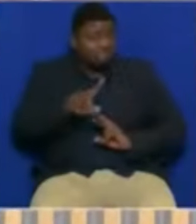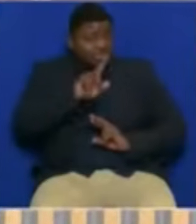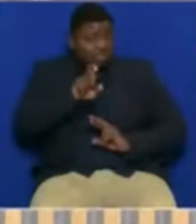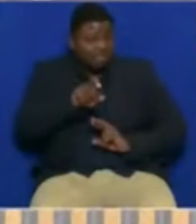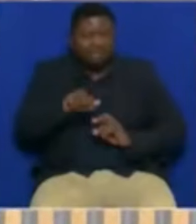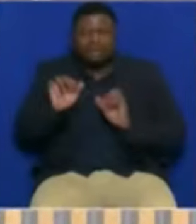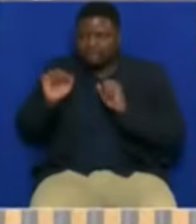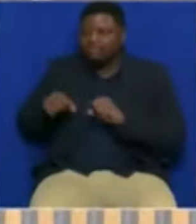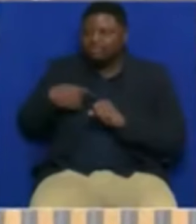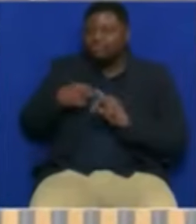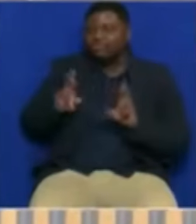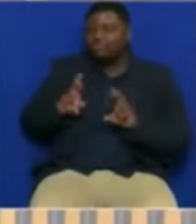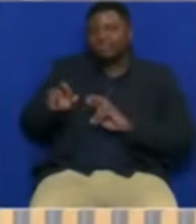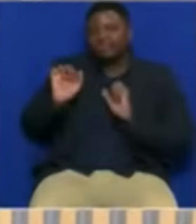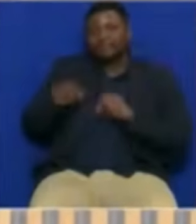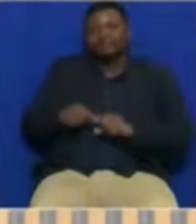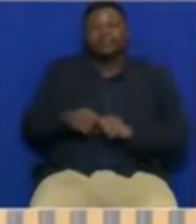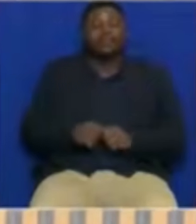Chair.